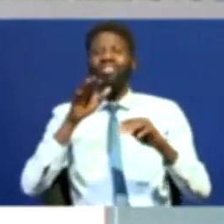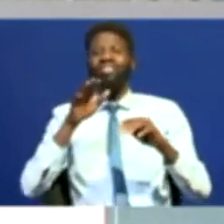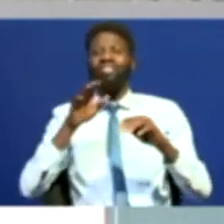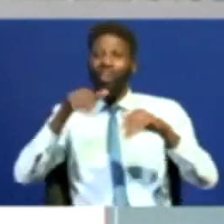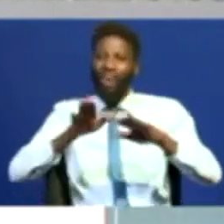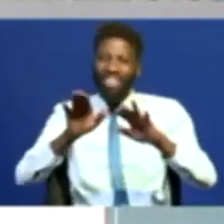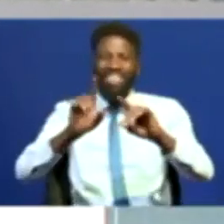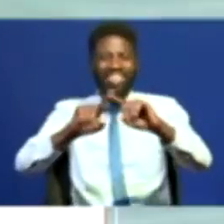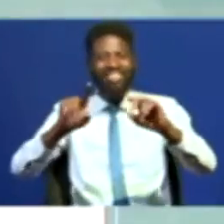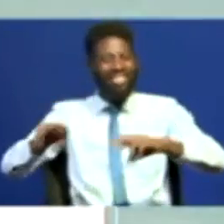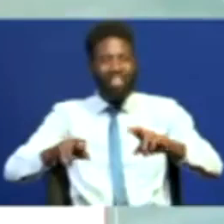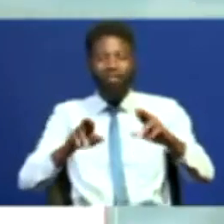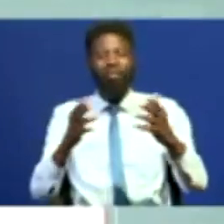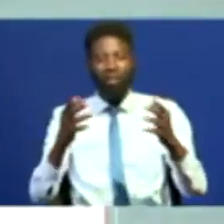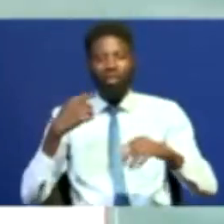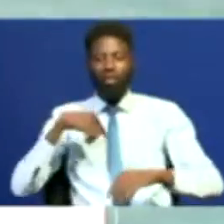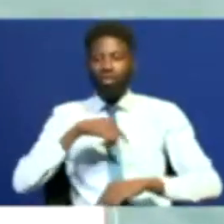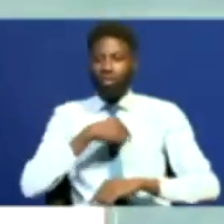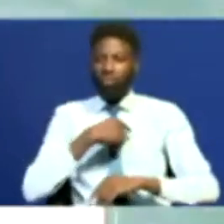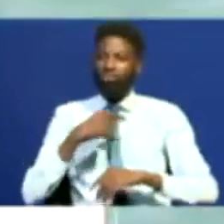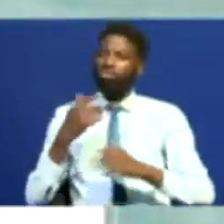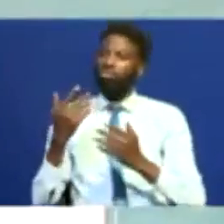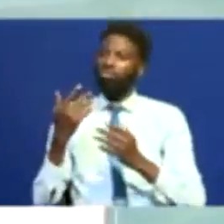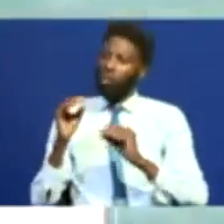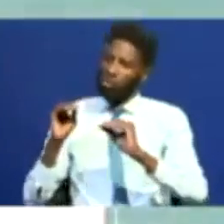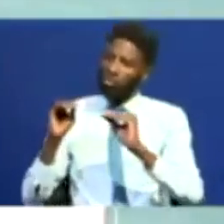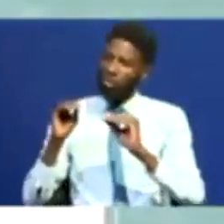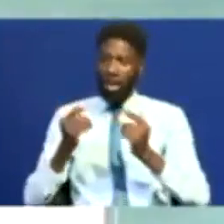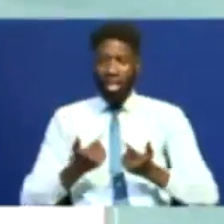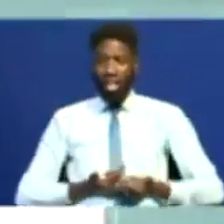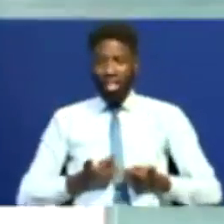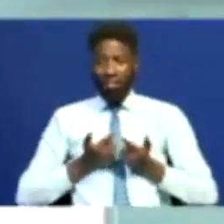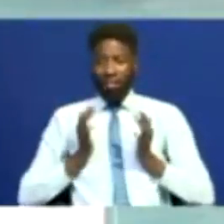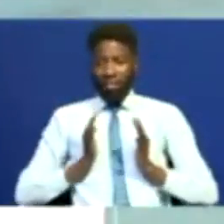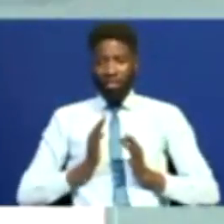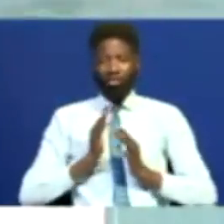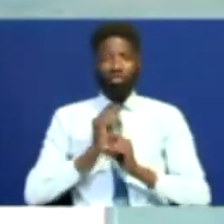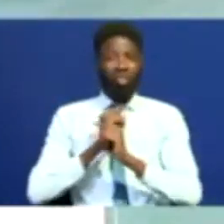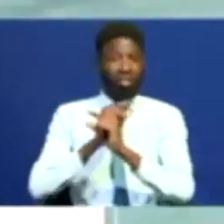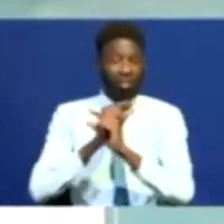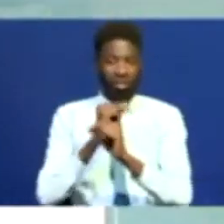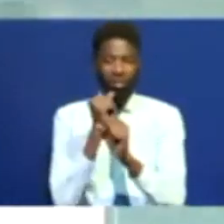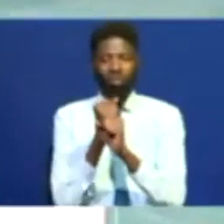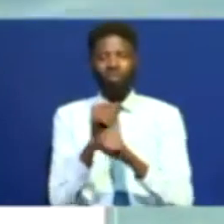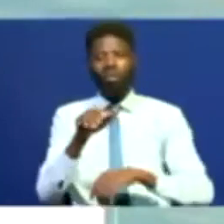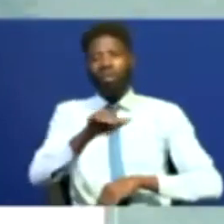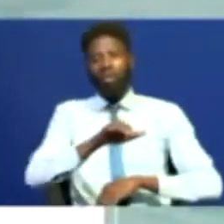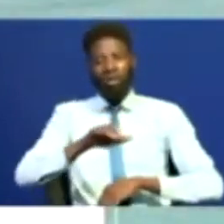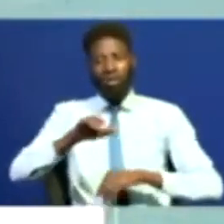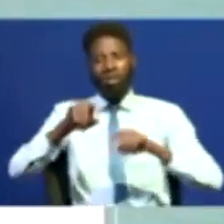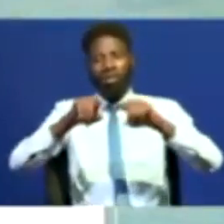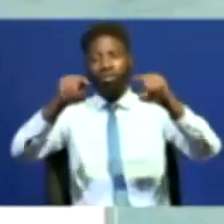facility. We give them all the skills. A lifeguard who works on a closed facility like a swimming pool, and